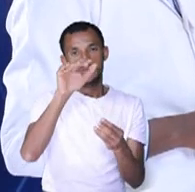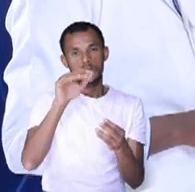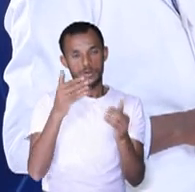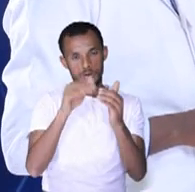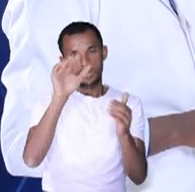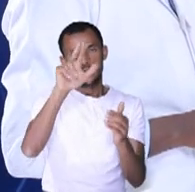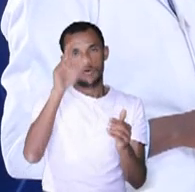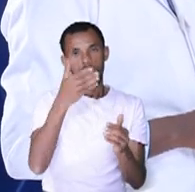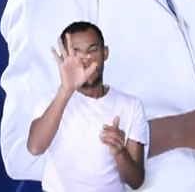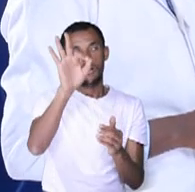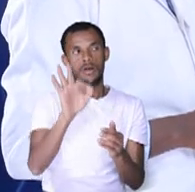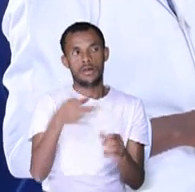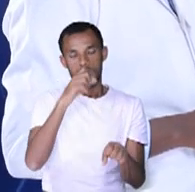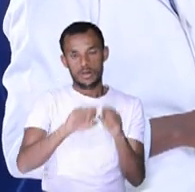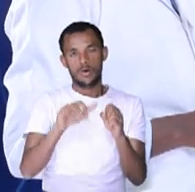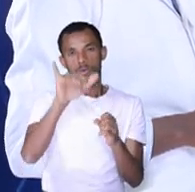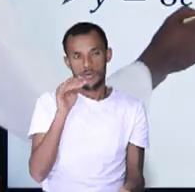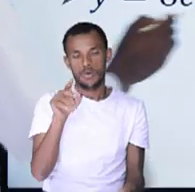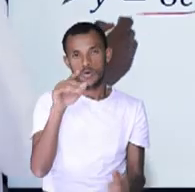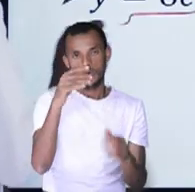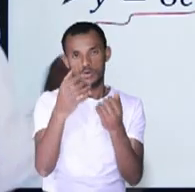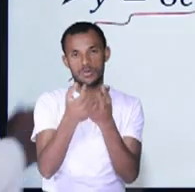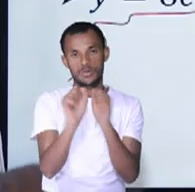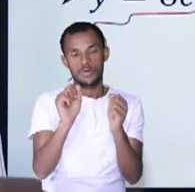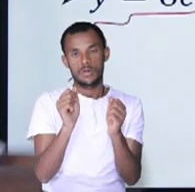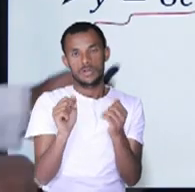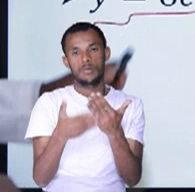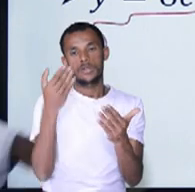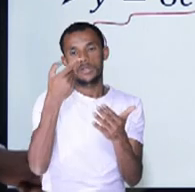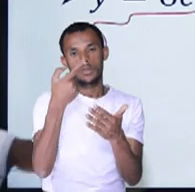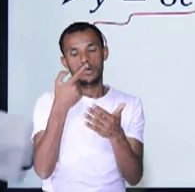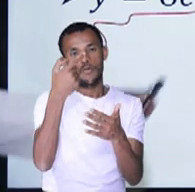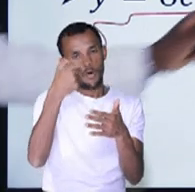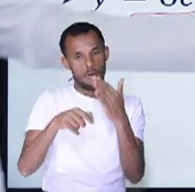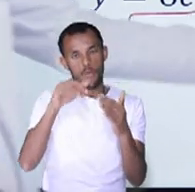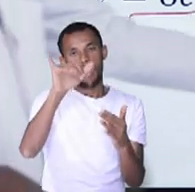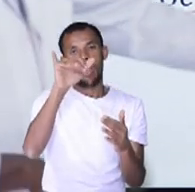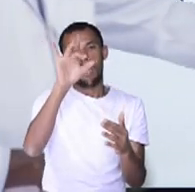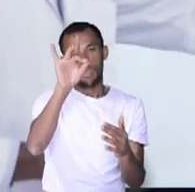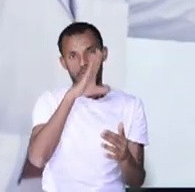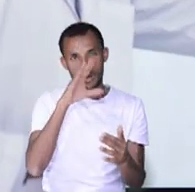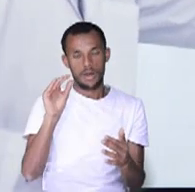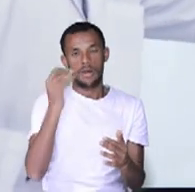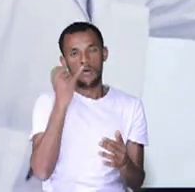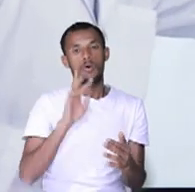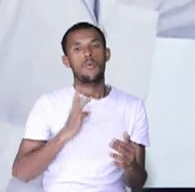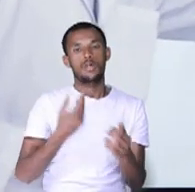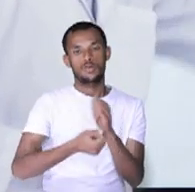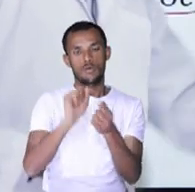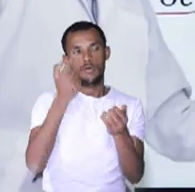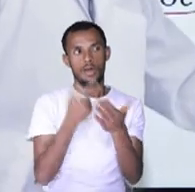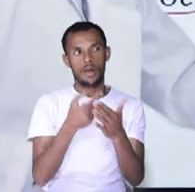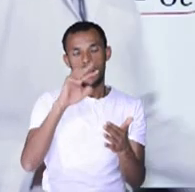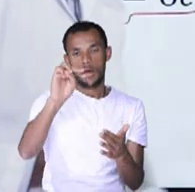9. So that y equals this. Simply the value of y will be 8, and if we solve